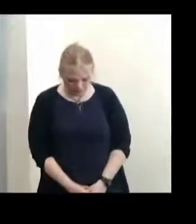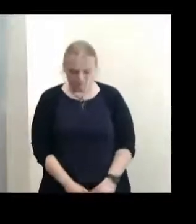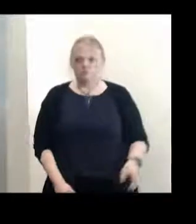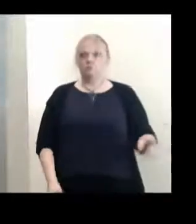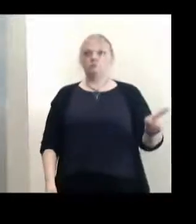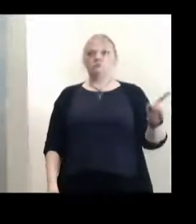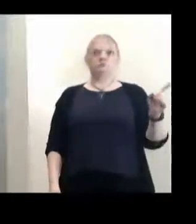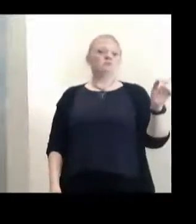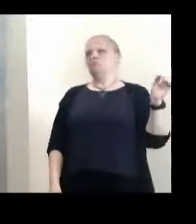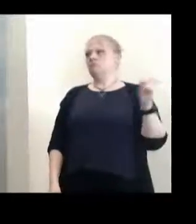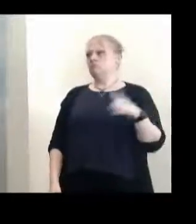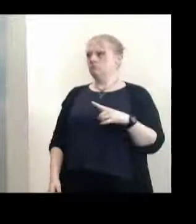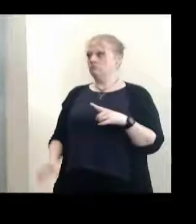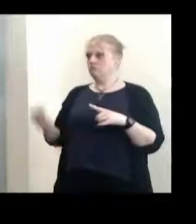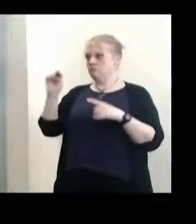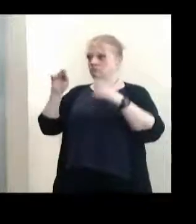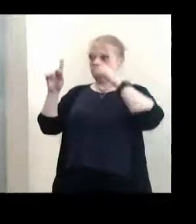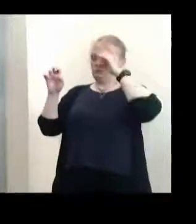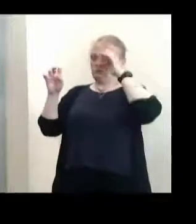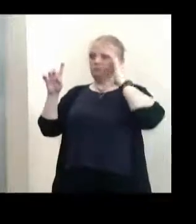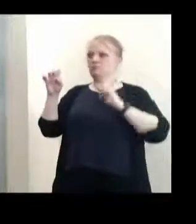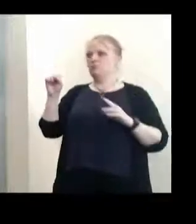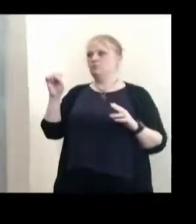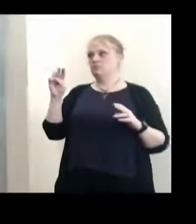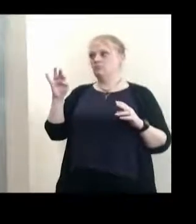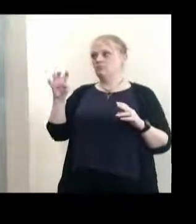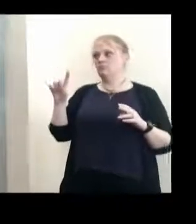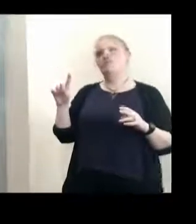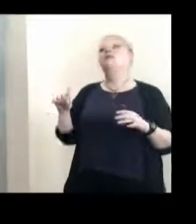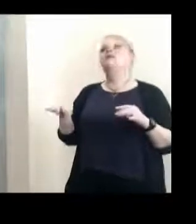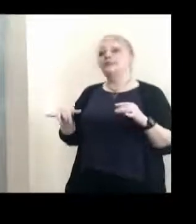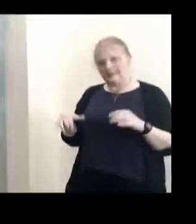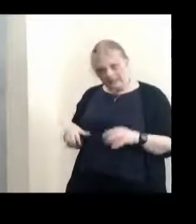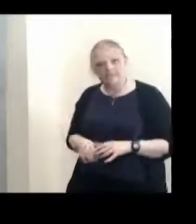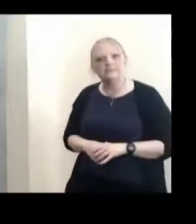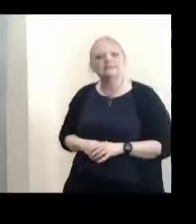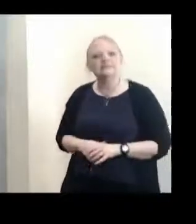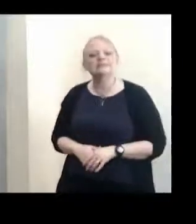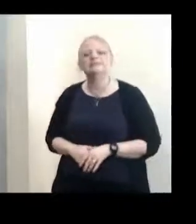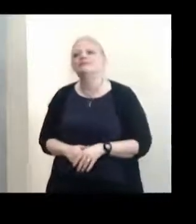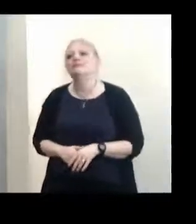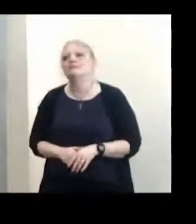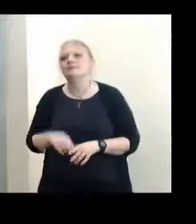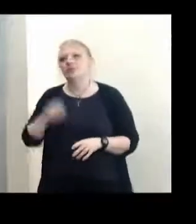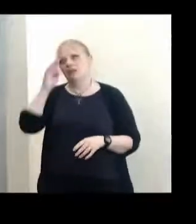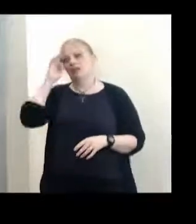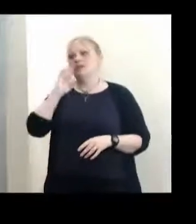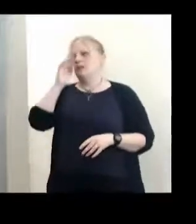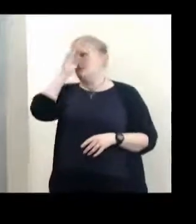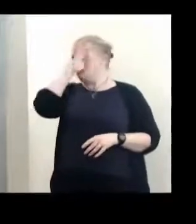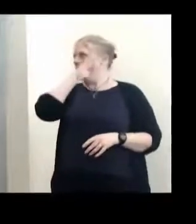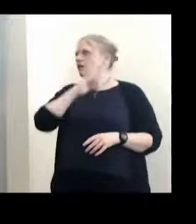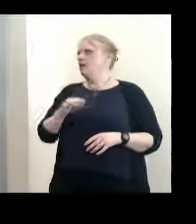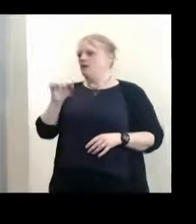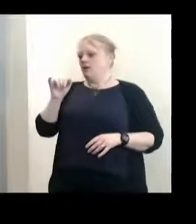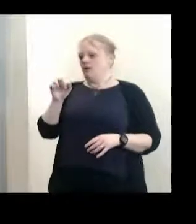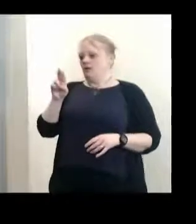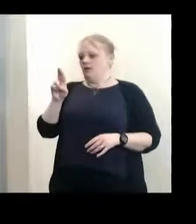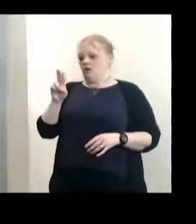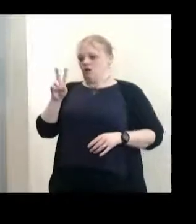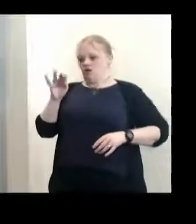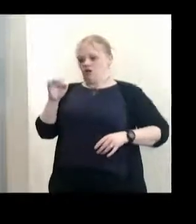Mike Desmond, can you hear me this time? Yes. Okay, question. Irving,